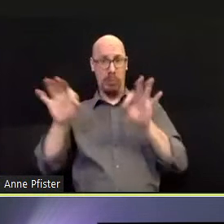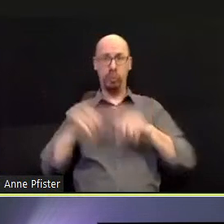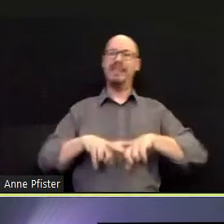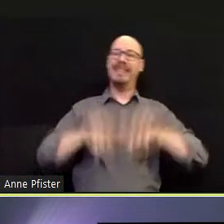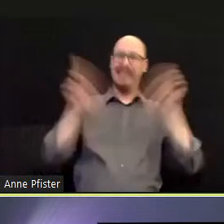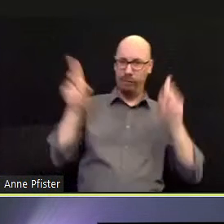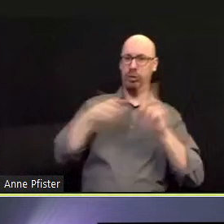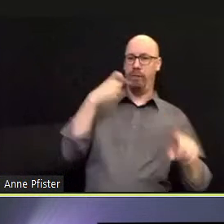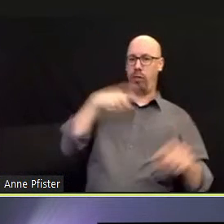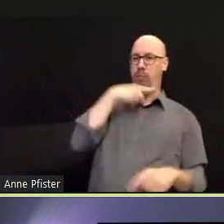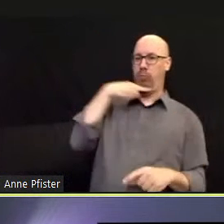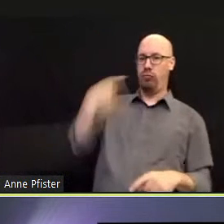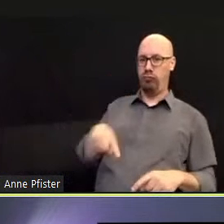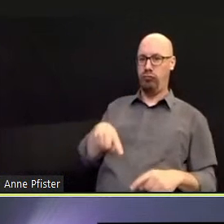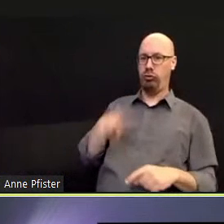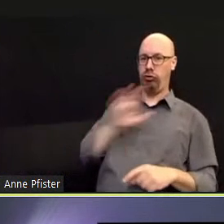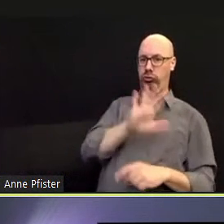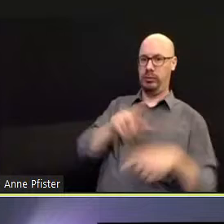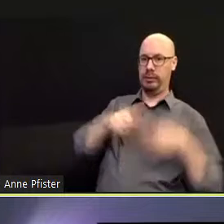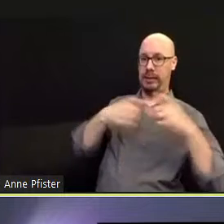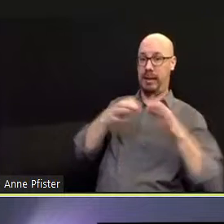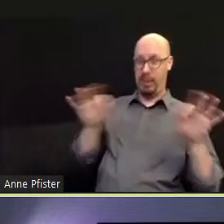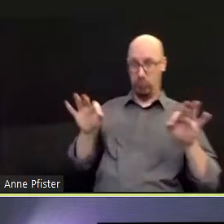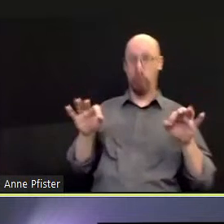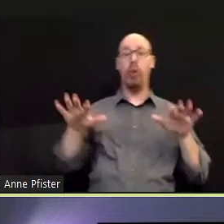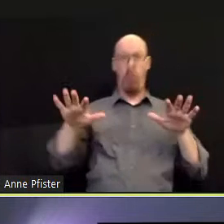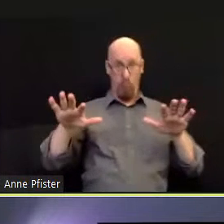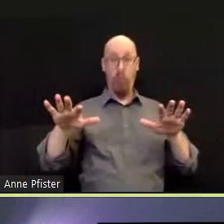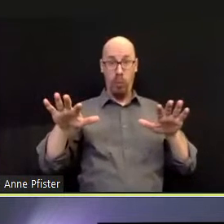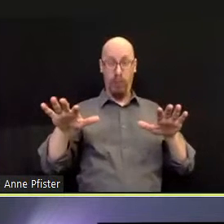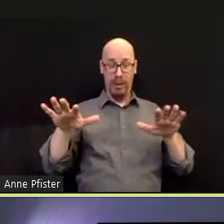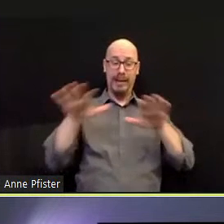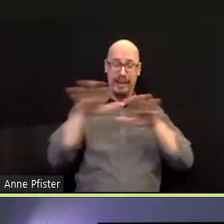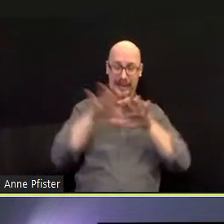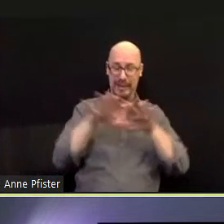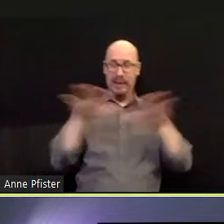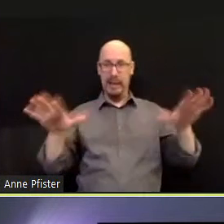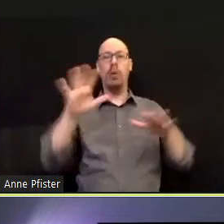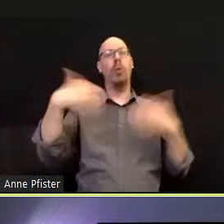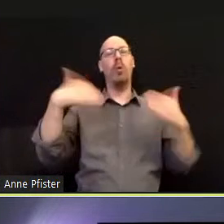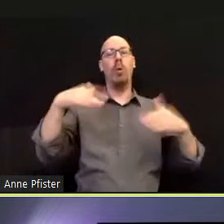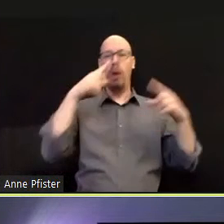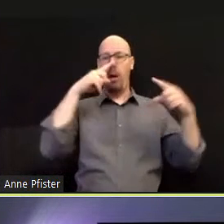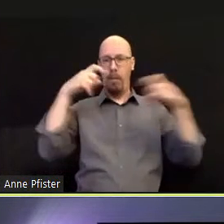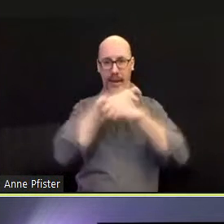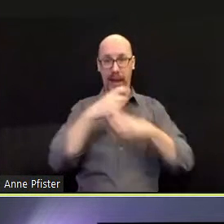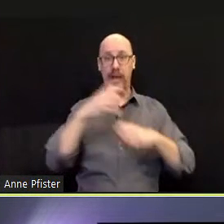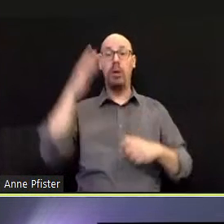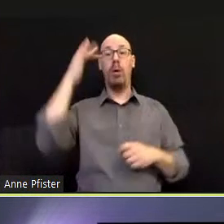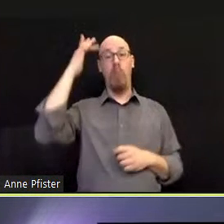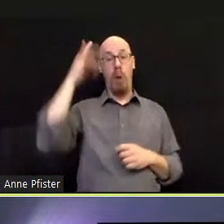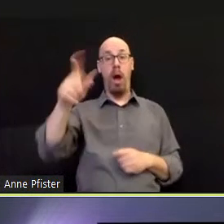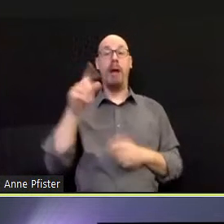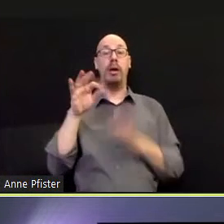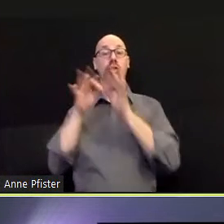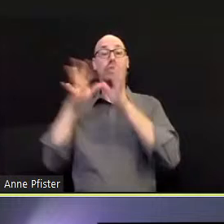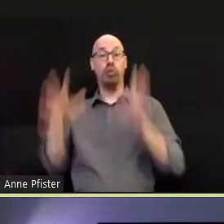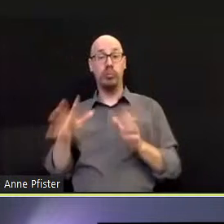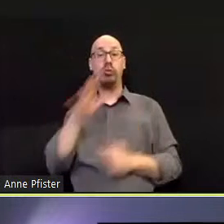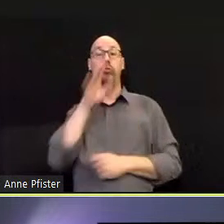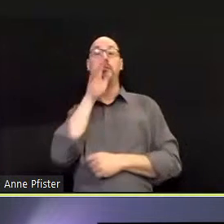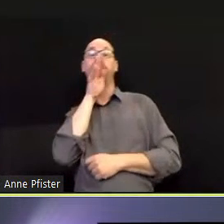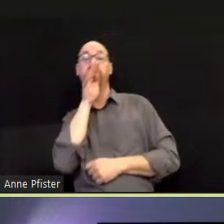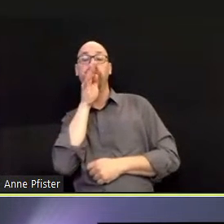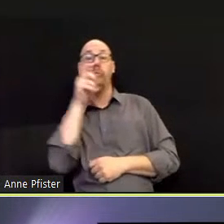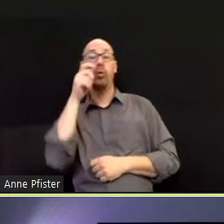and the complicated ways in which that's related to the voicing of Ukrainian Sign Language by interpreters in